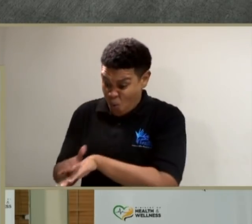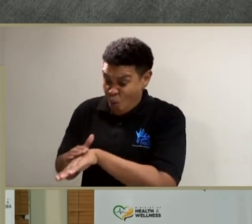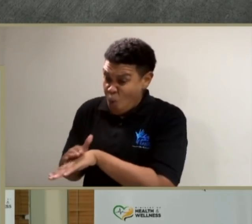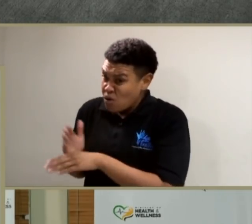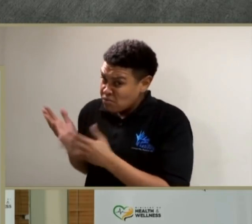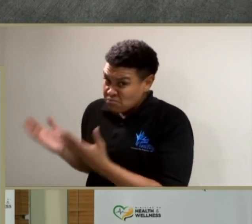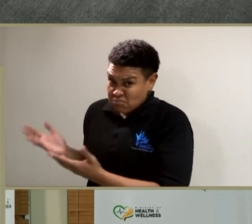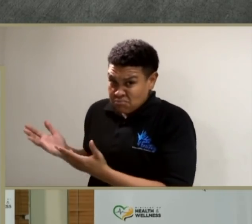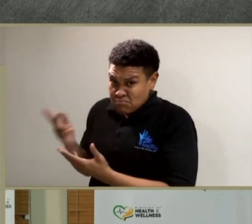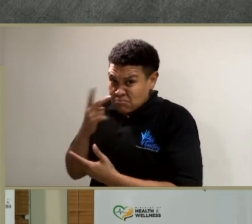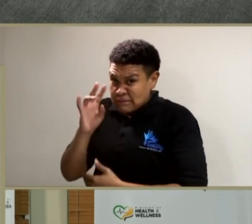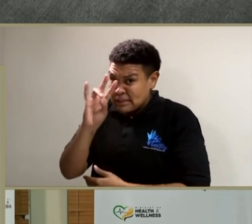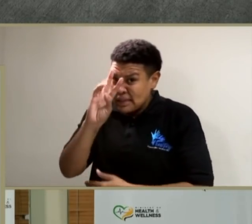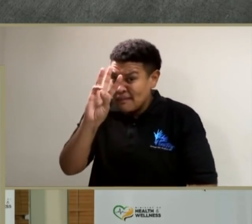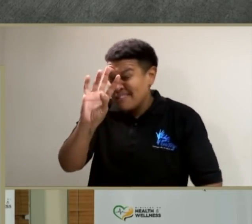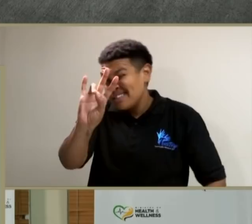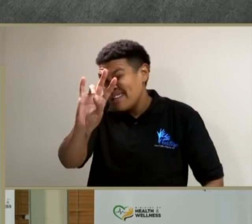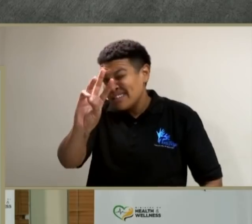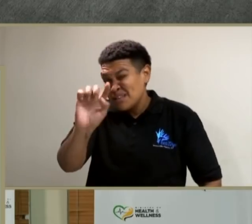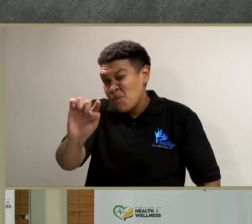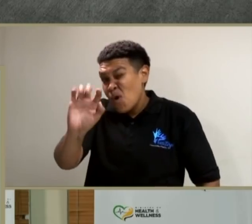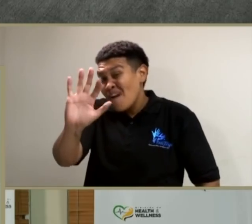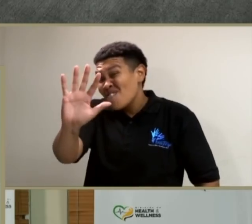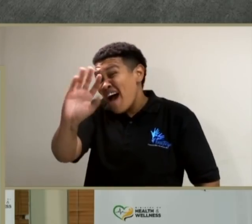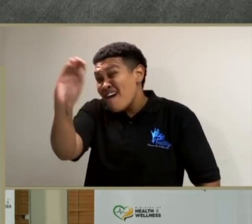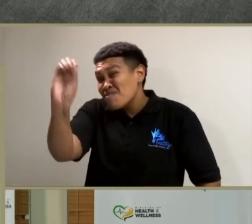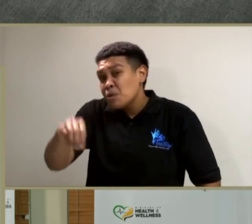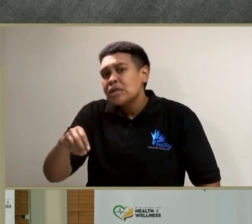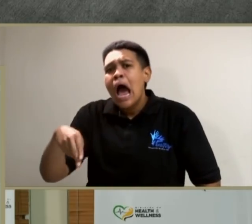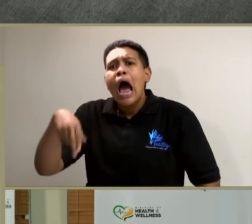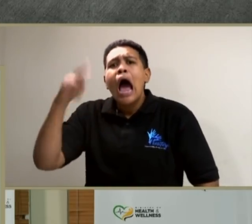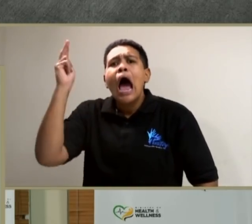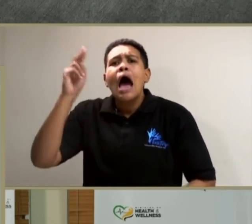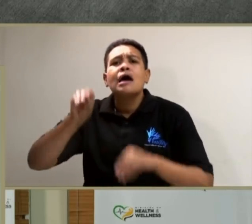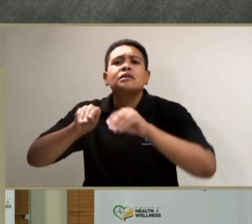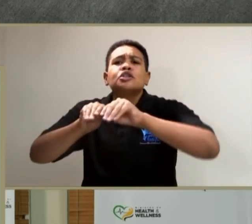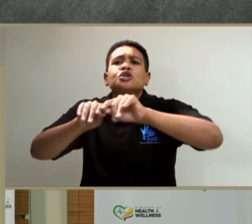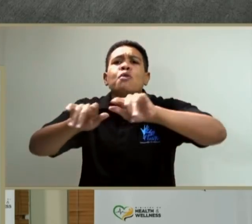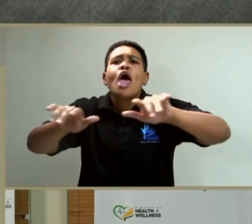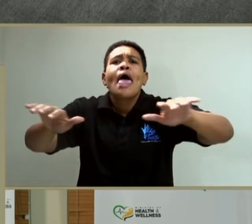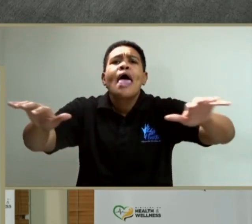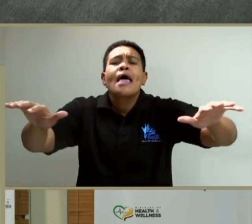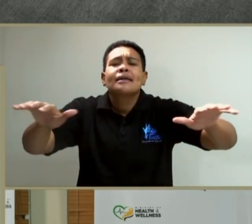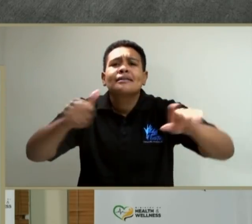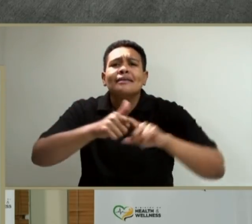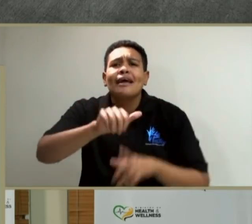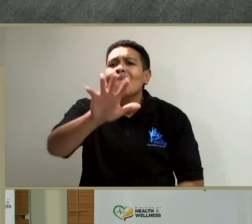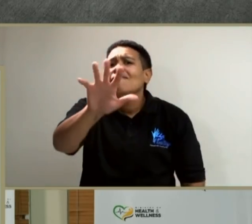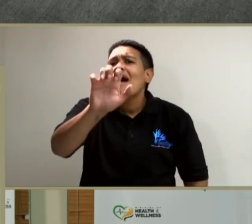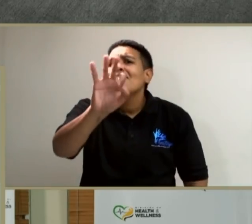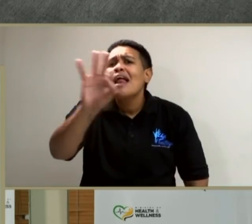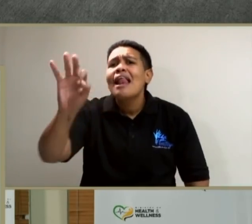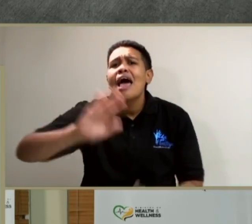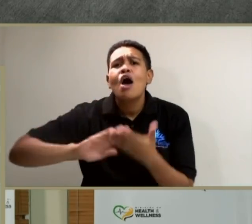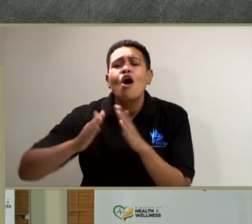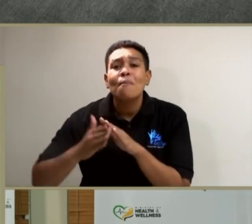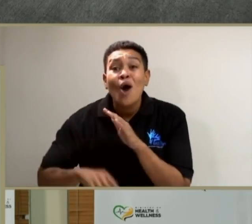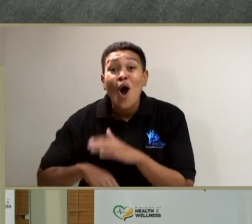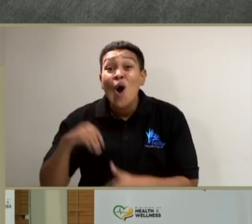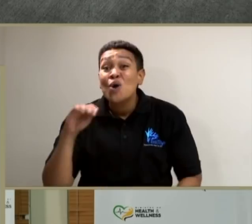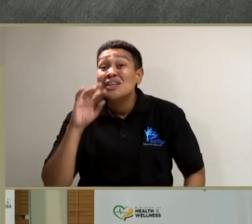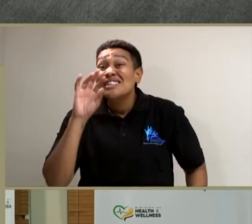76.5% of our communities, a very high level of geographic spread. 599 communities out of